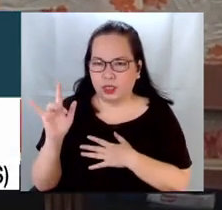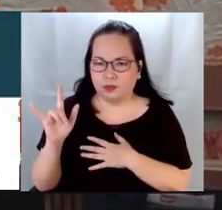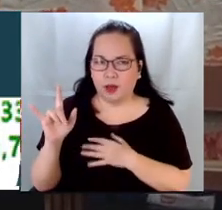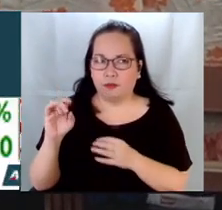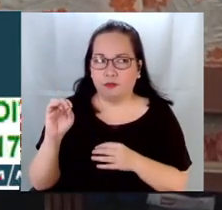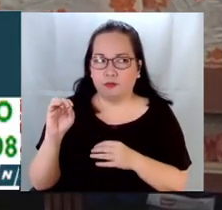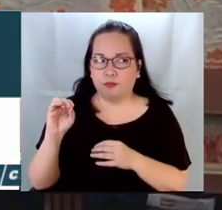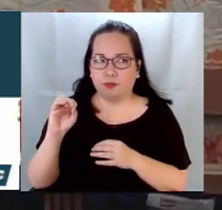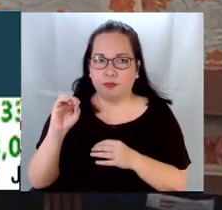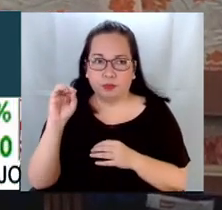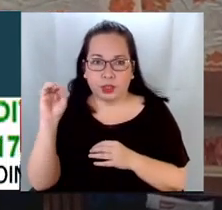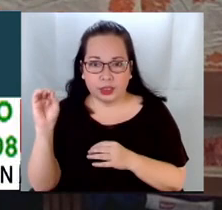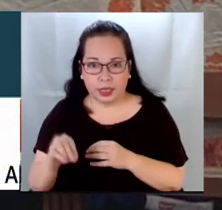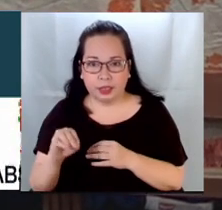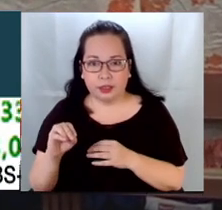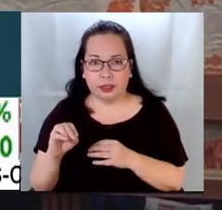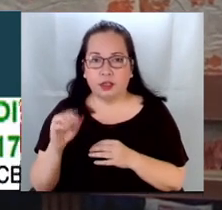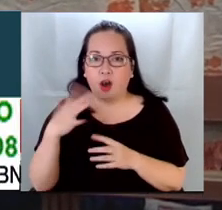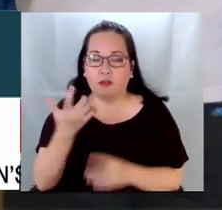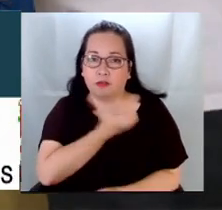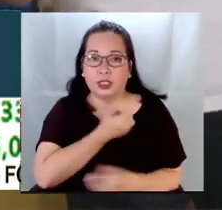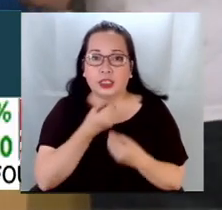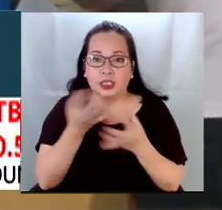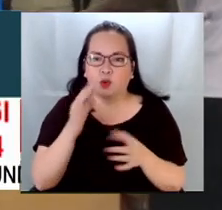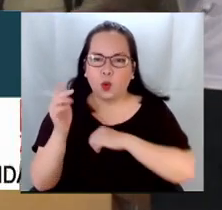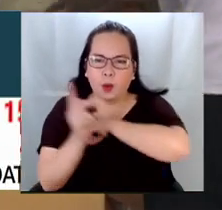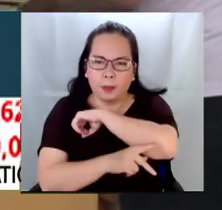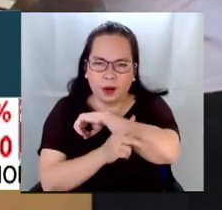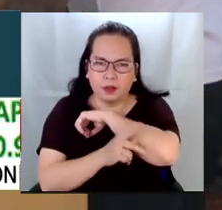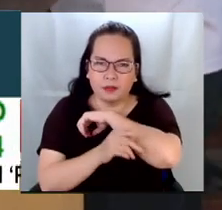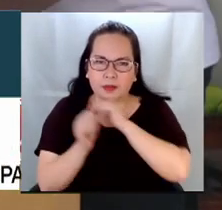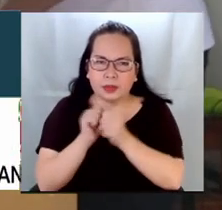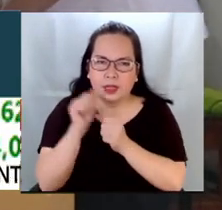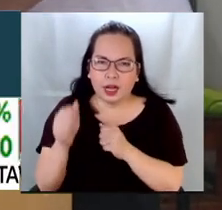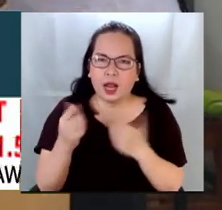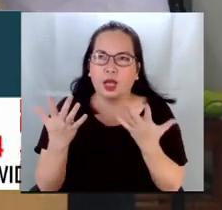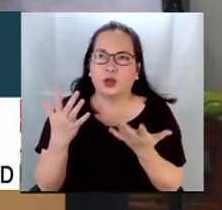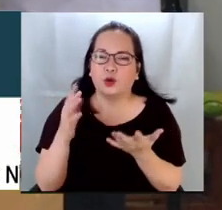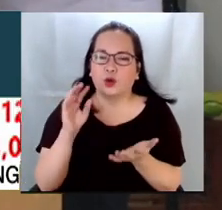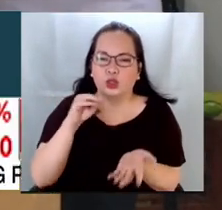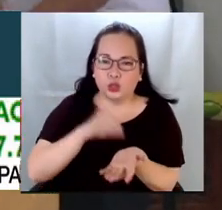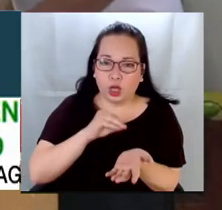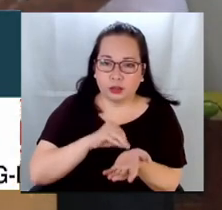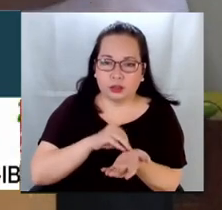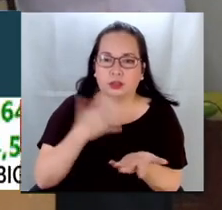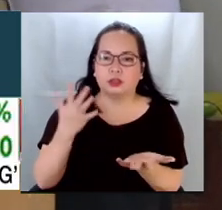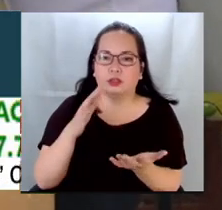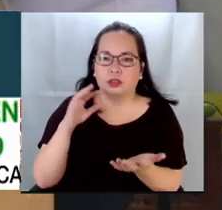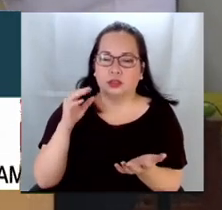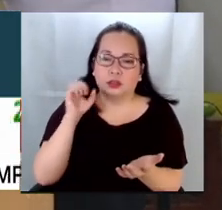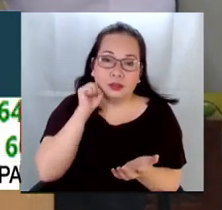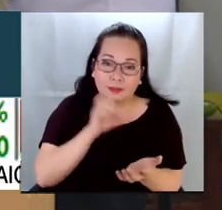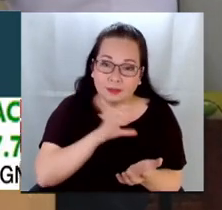vaccines will be given to priority workers from the rural and city health office, private and public hospitals, senior citizens, indigents,